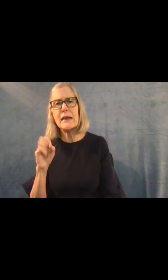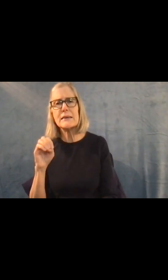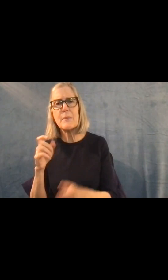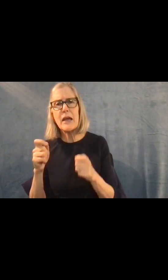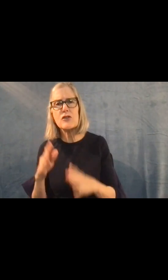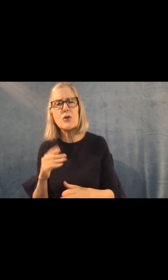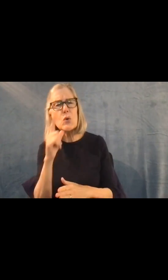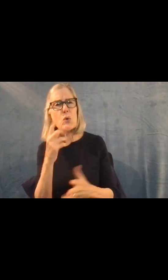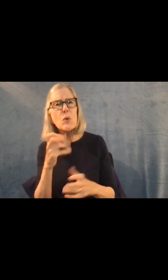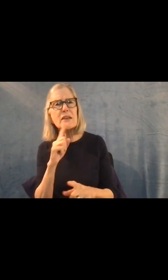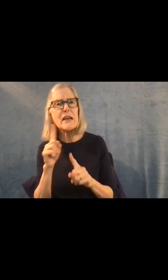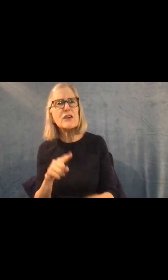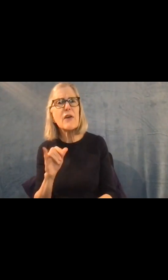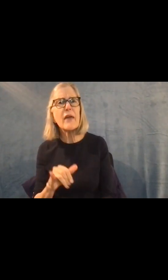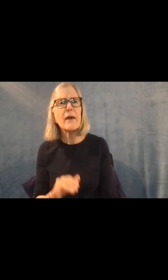to that?